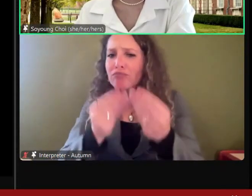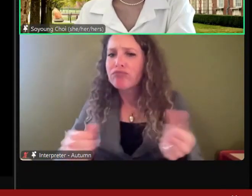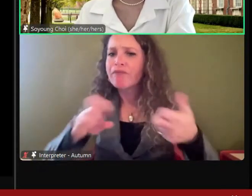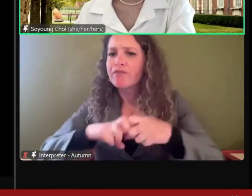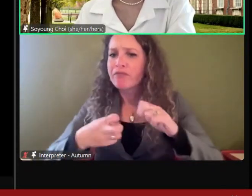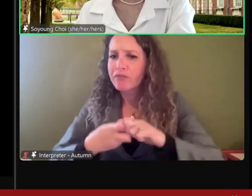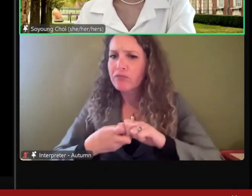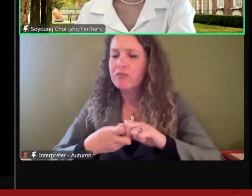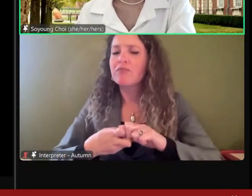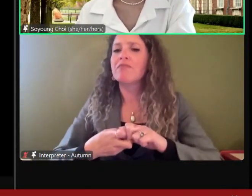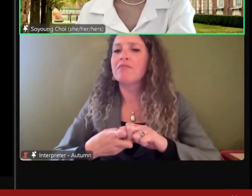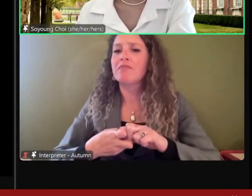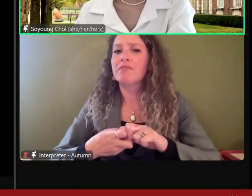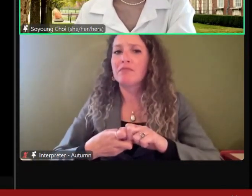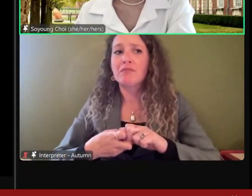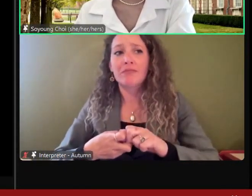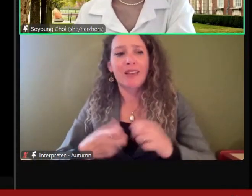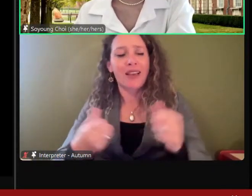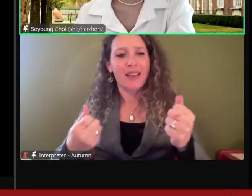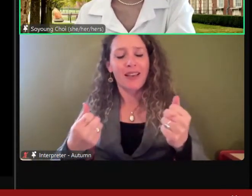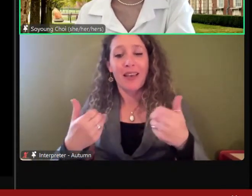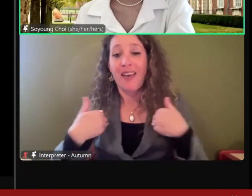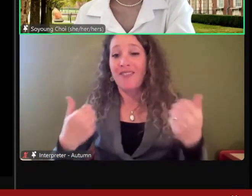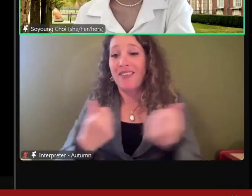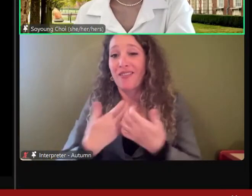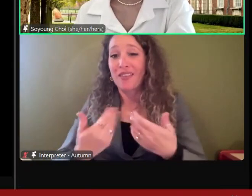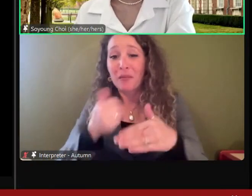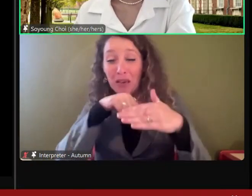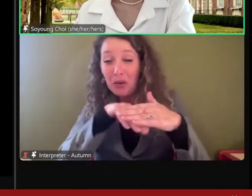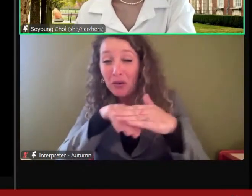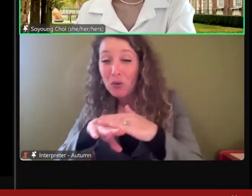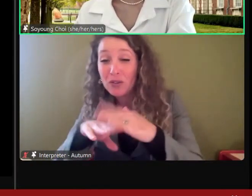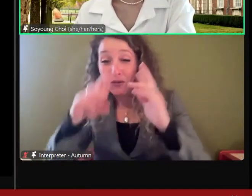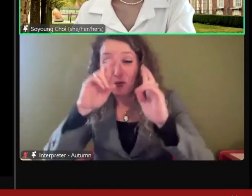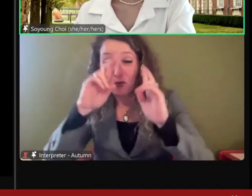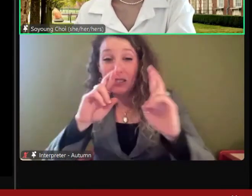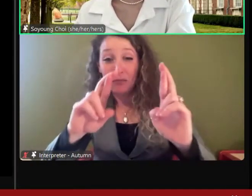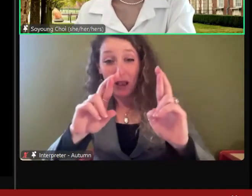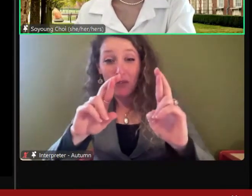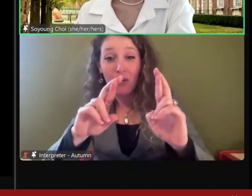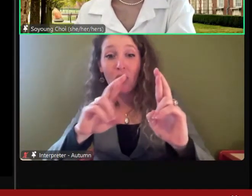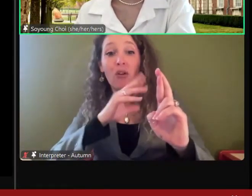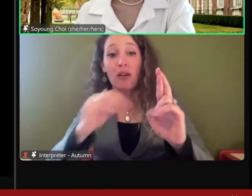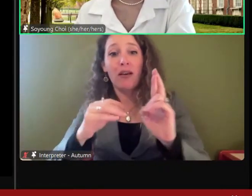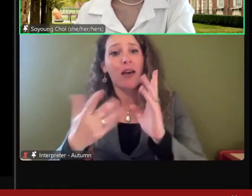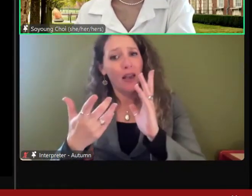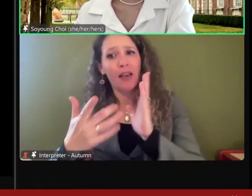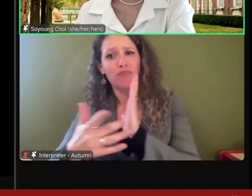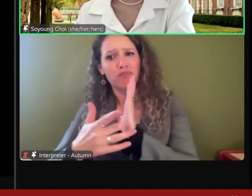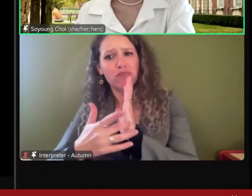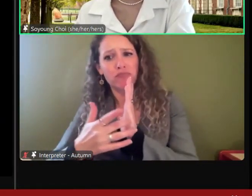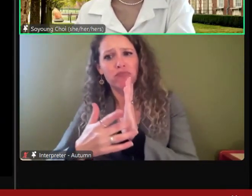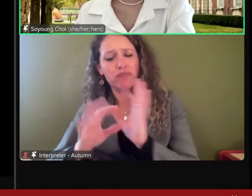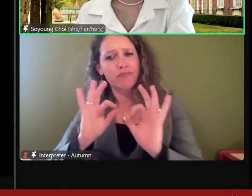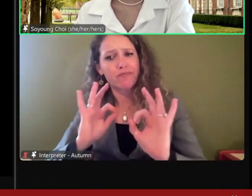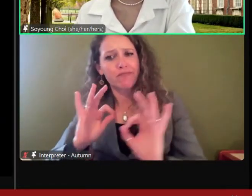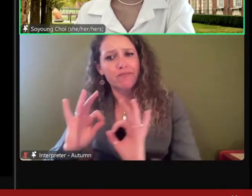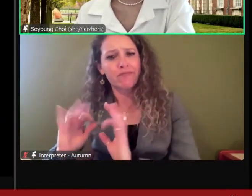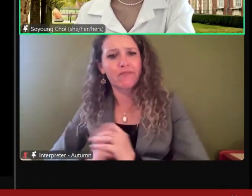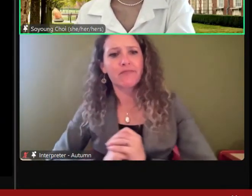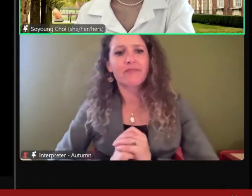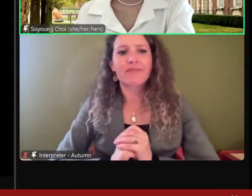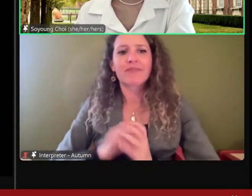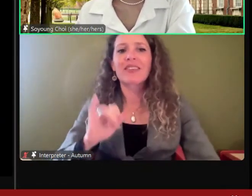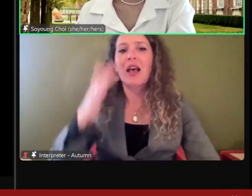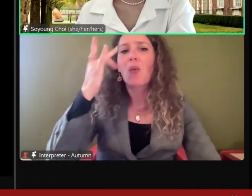genuinely usable, inclusive, and respectful. So that's the reason why I really like the